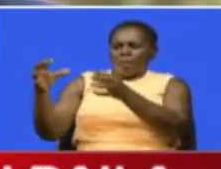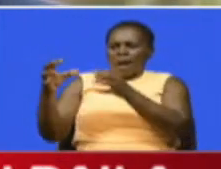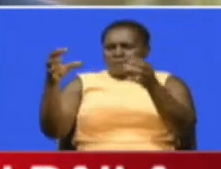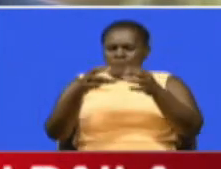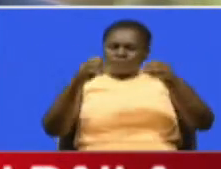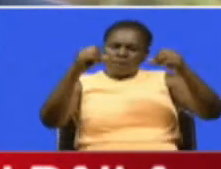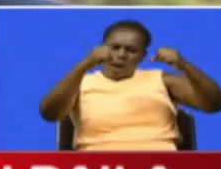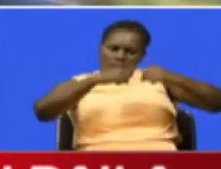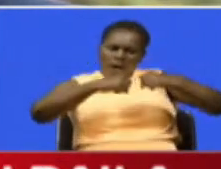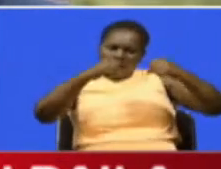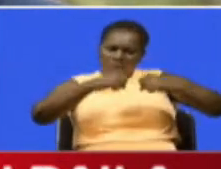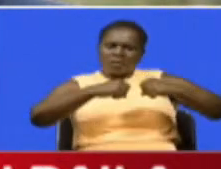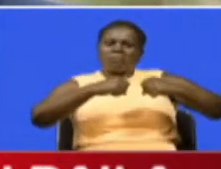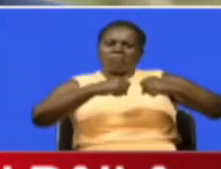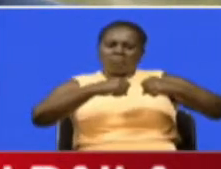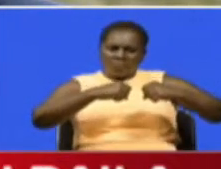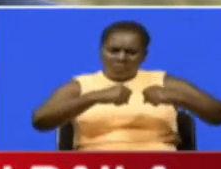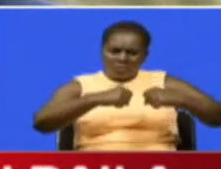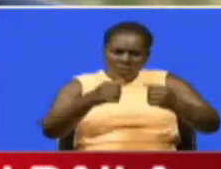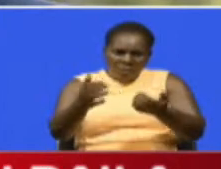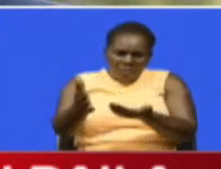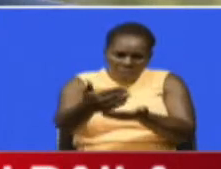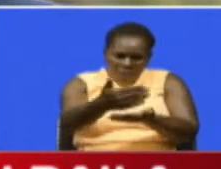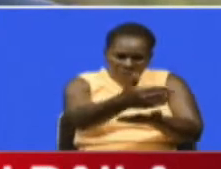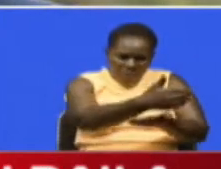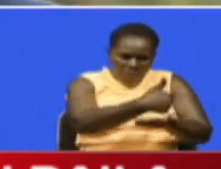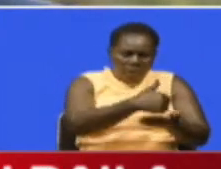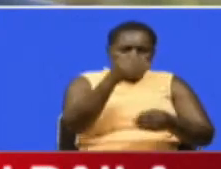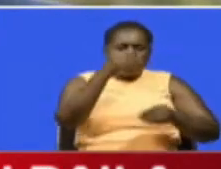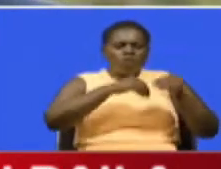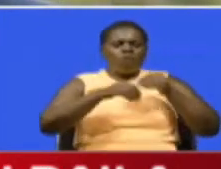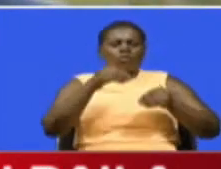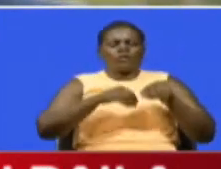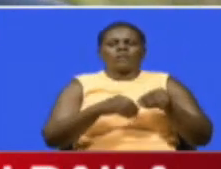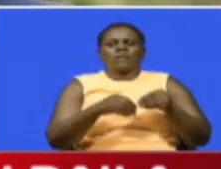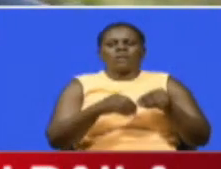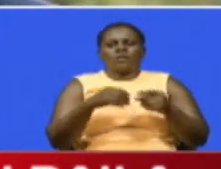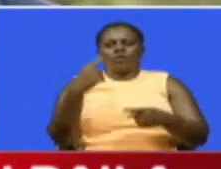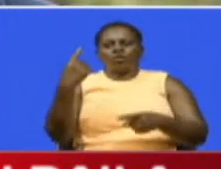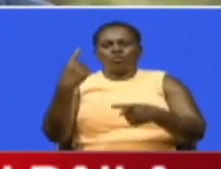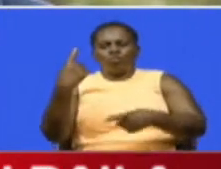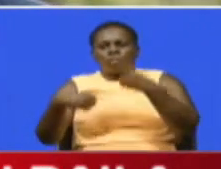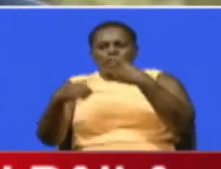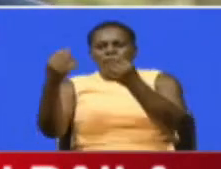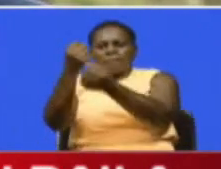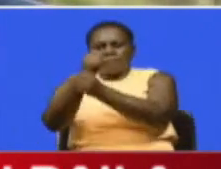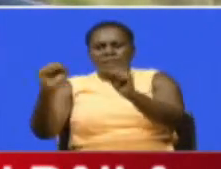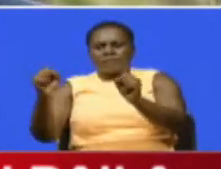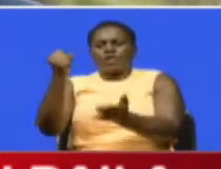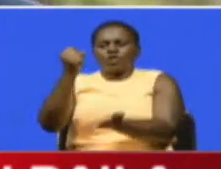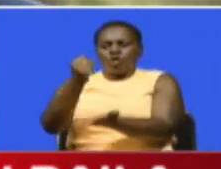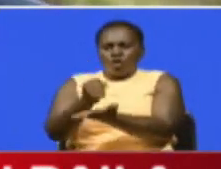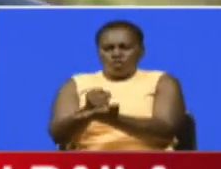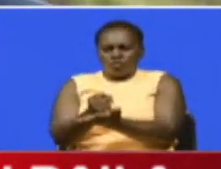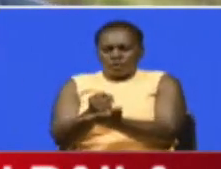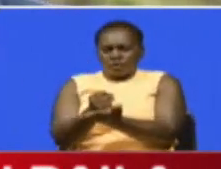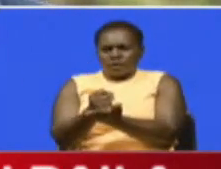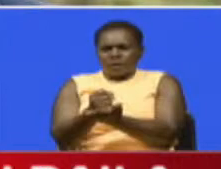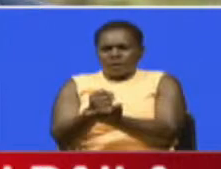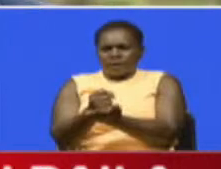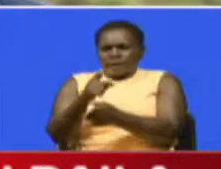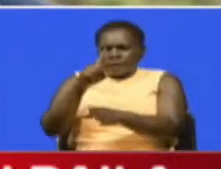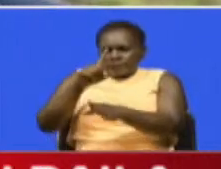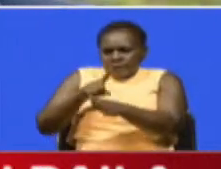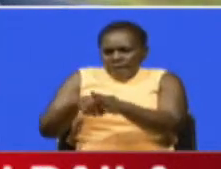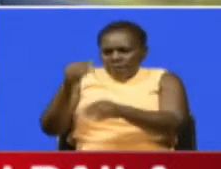come together so that they can consolidate votes to win the presidency. After